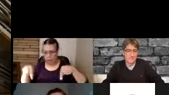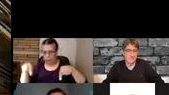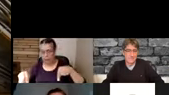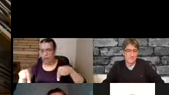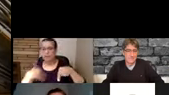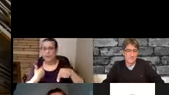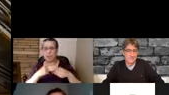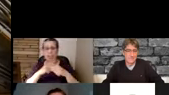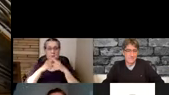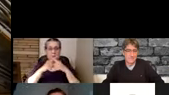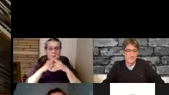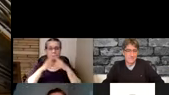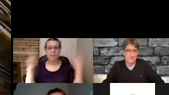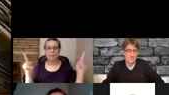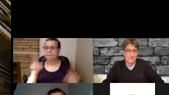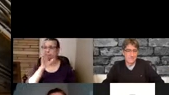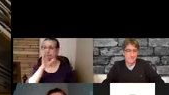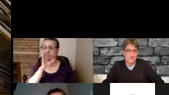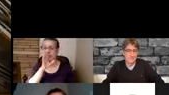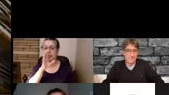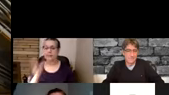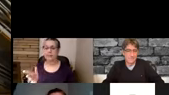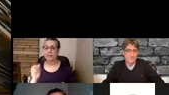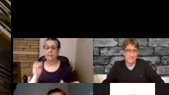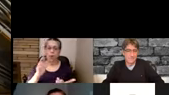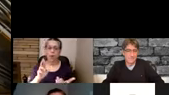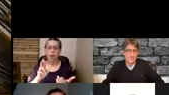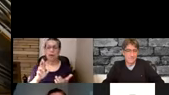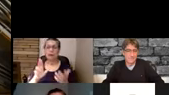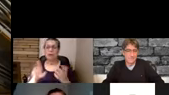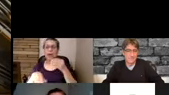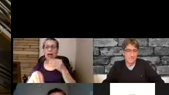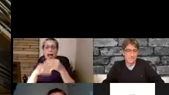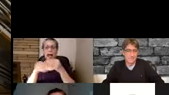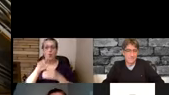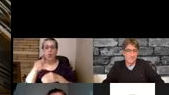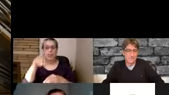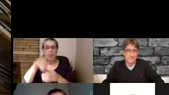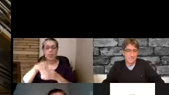to speak or put your question in the chat.